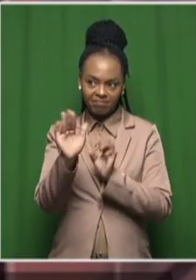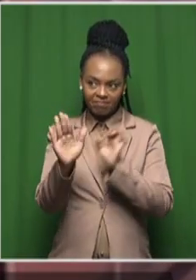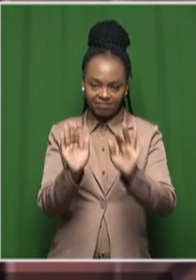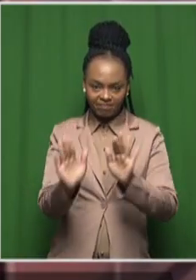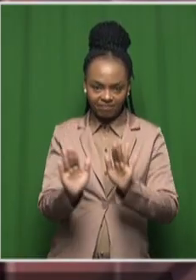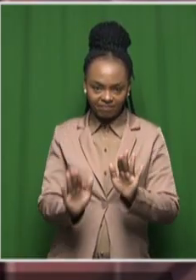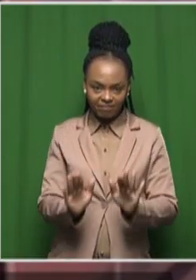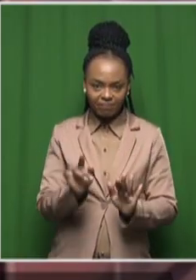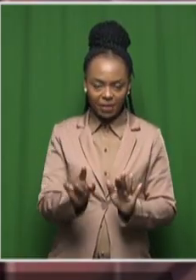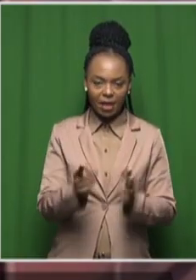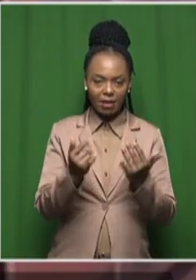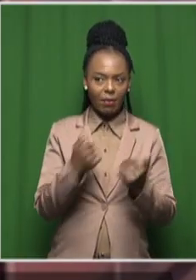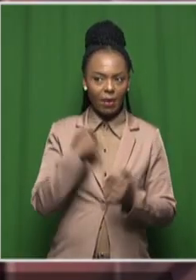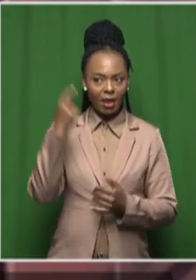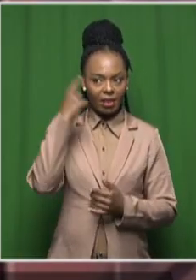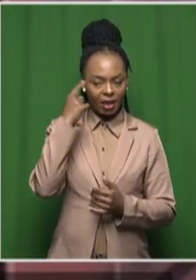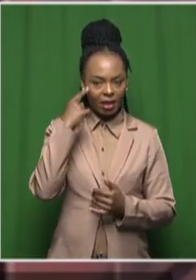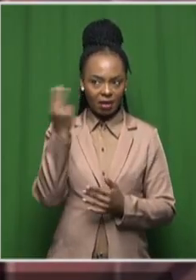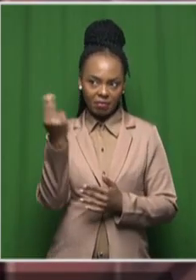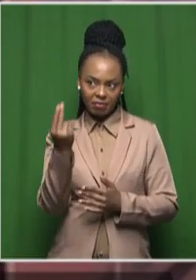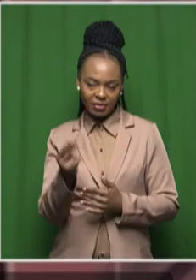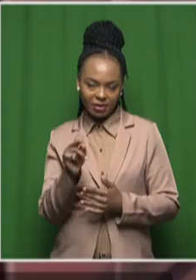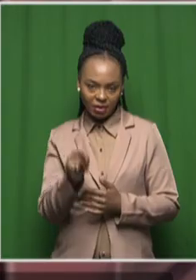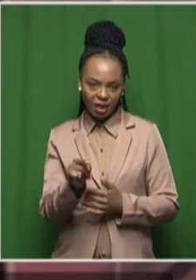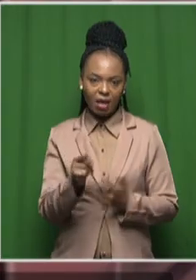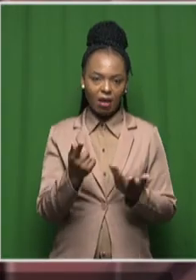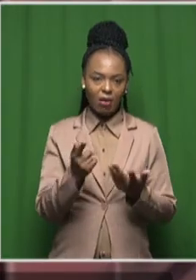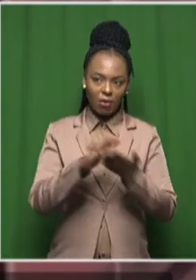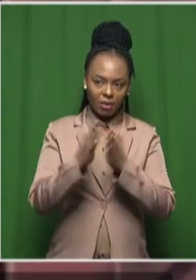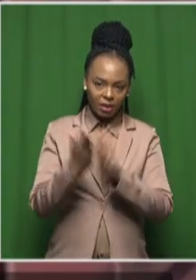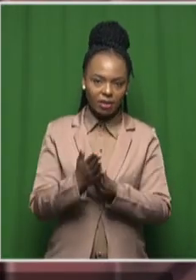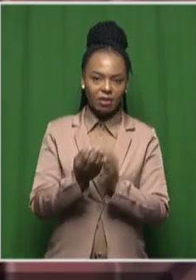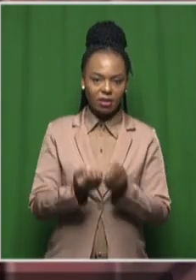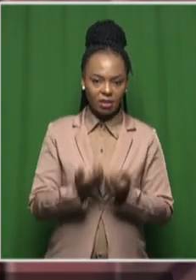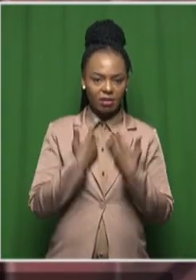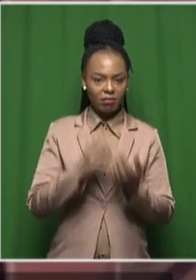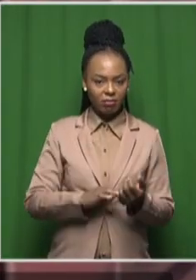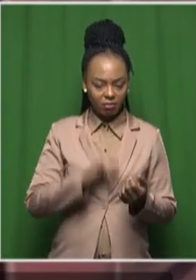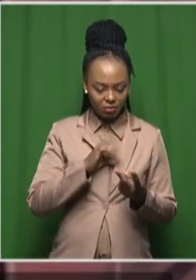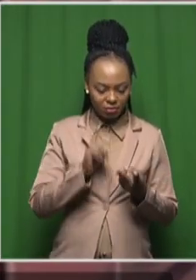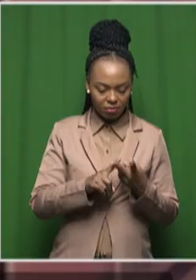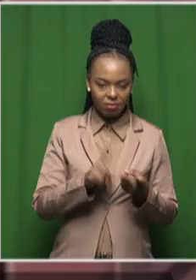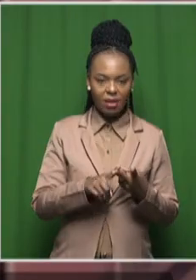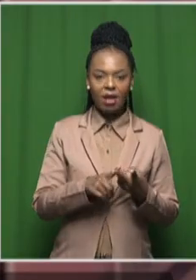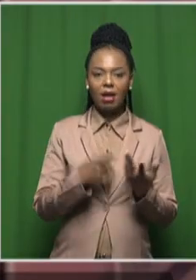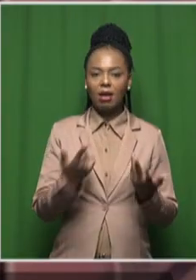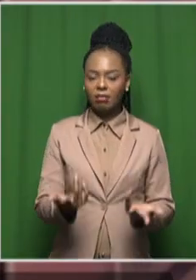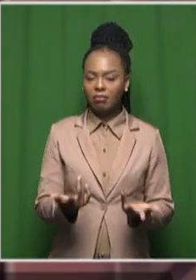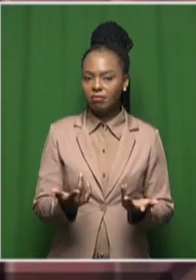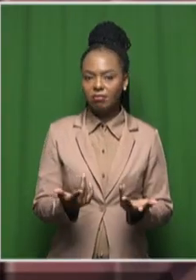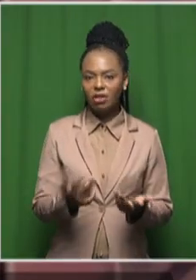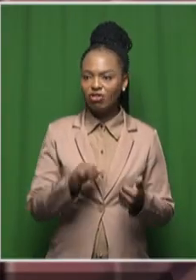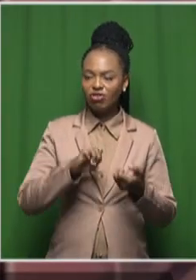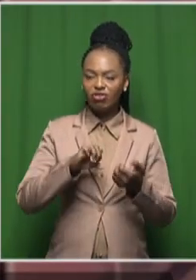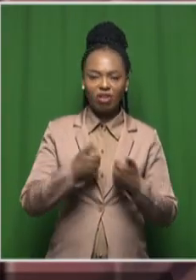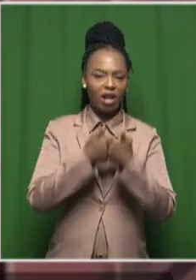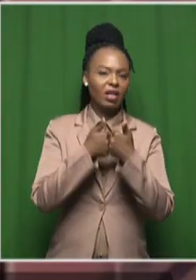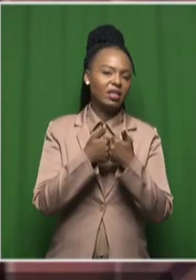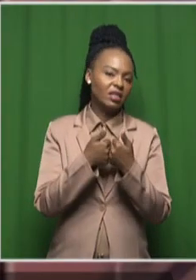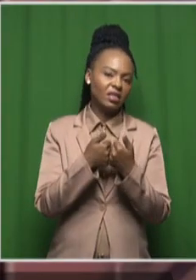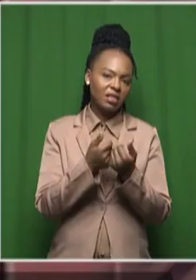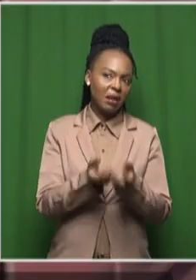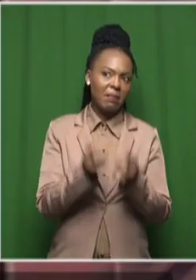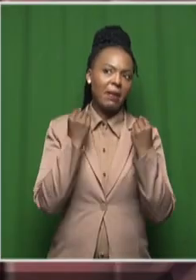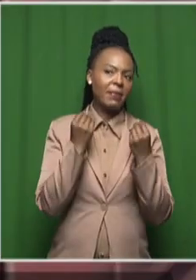think it has embraced me. The community embraced me. I haven't really experienced any challenges, but the